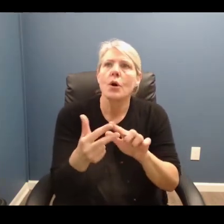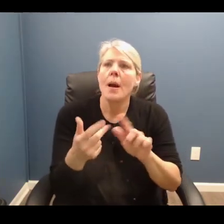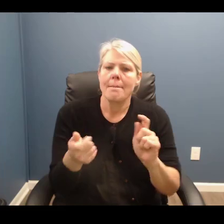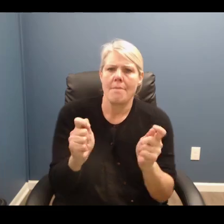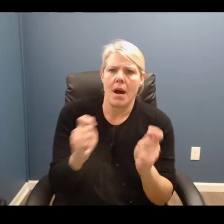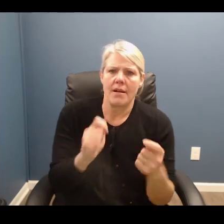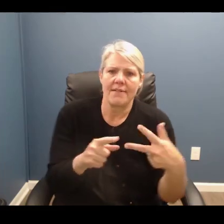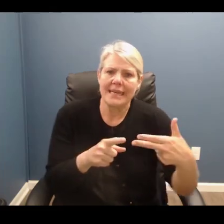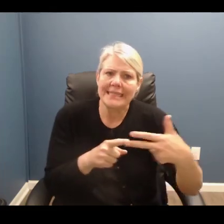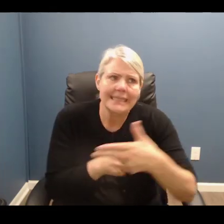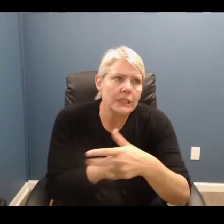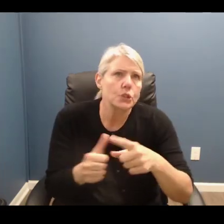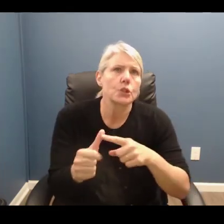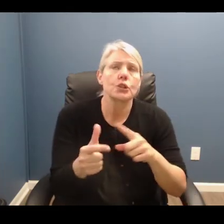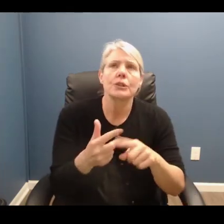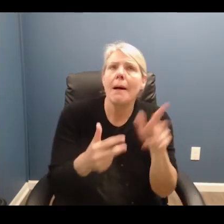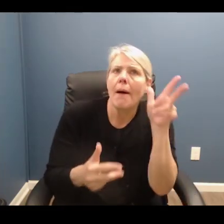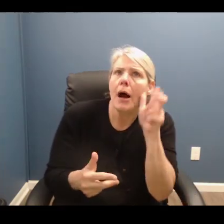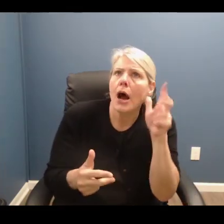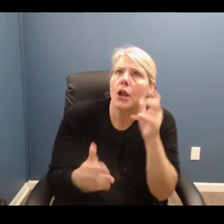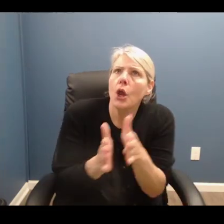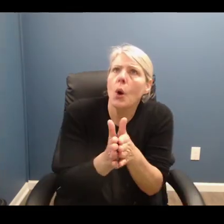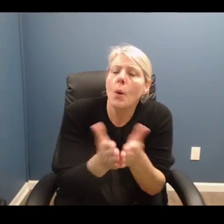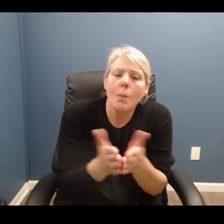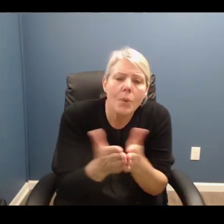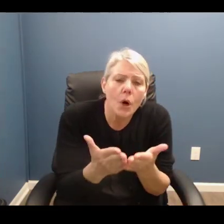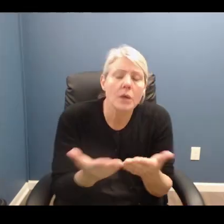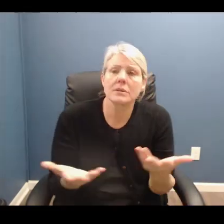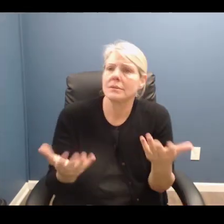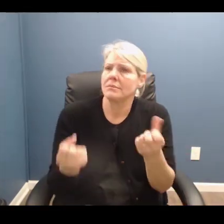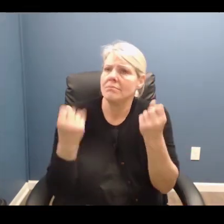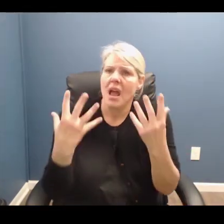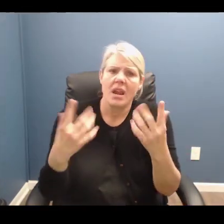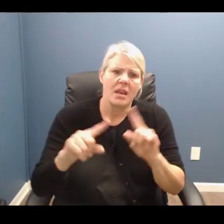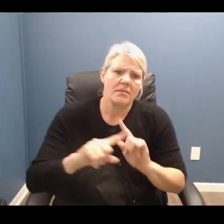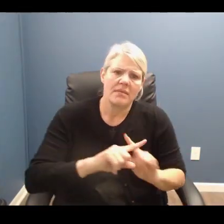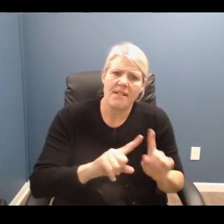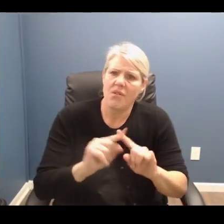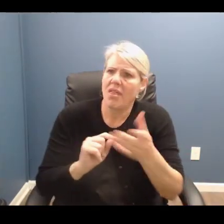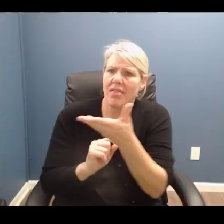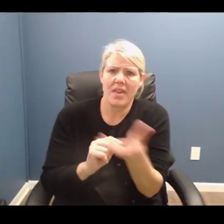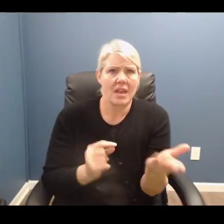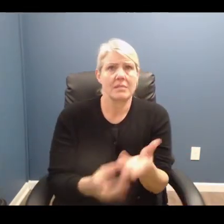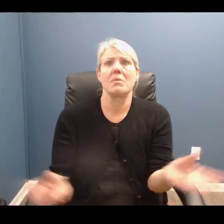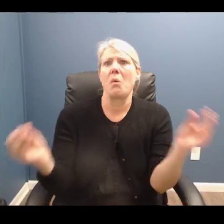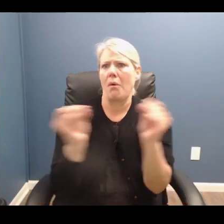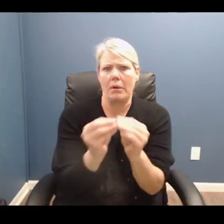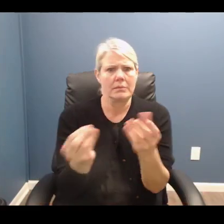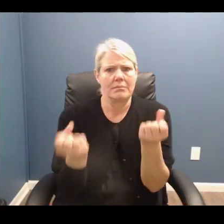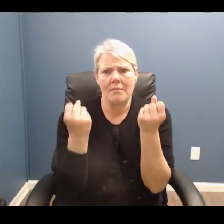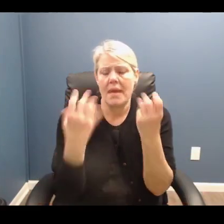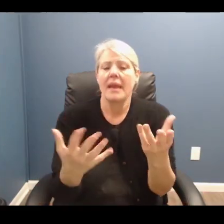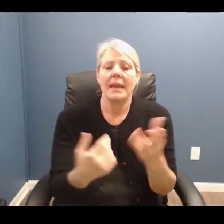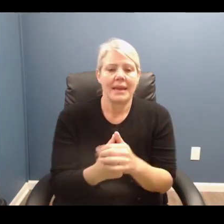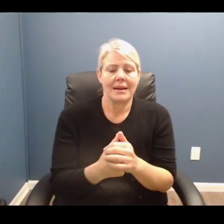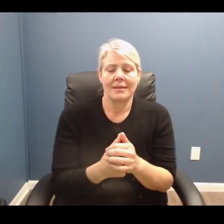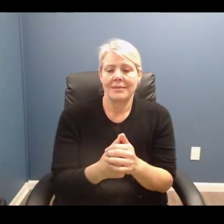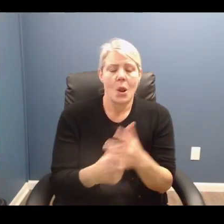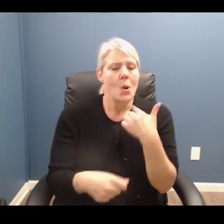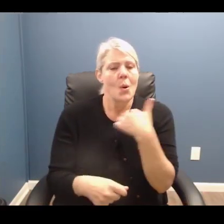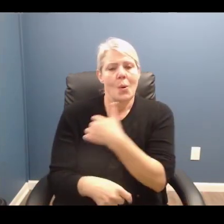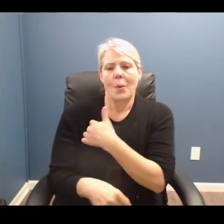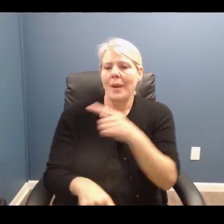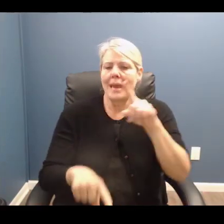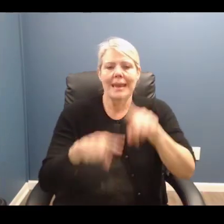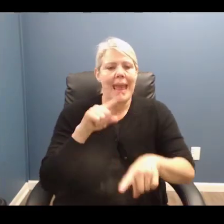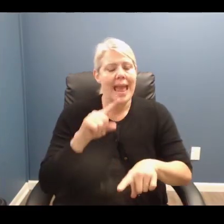modified scissors, audiobooks, even squishy balls and fidgets, and many more items. It would not